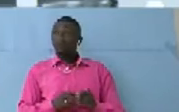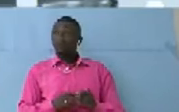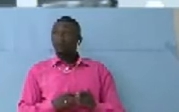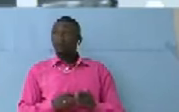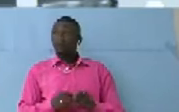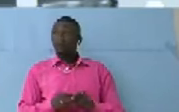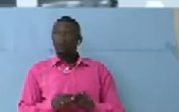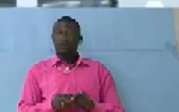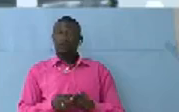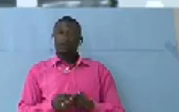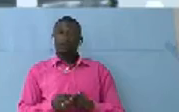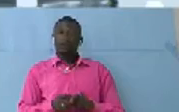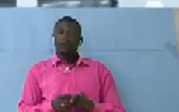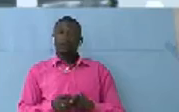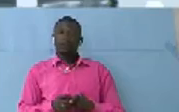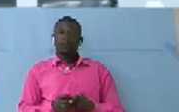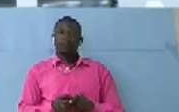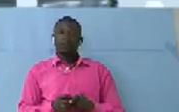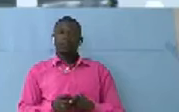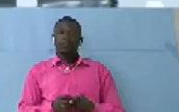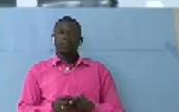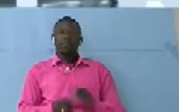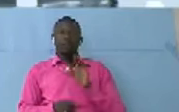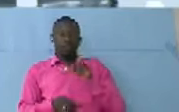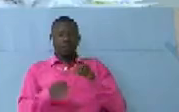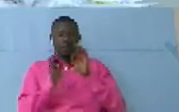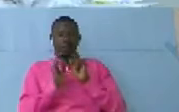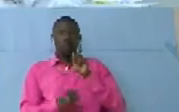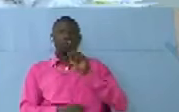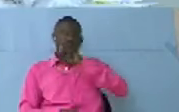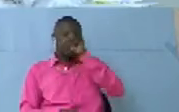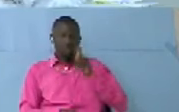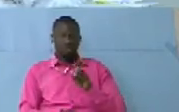one question back. What was the cameraman doing?